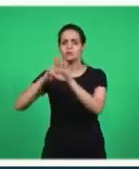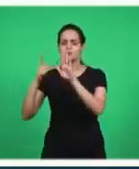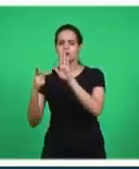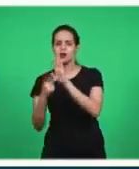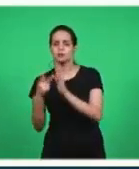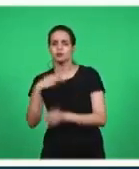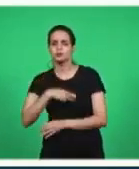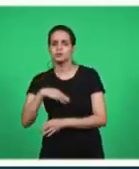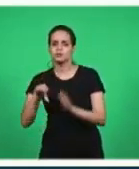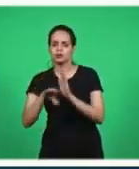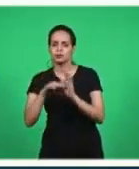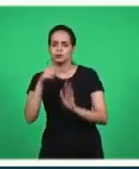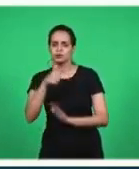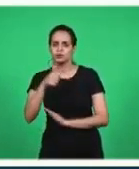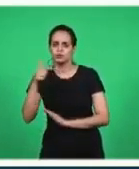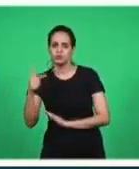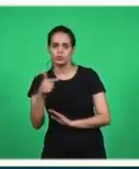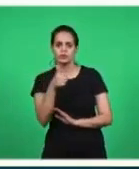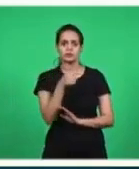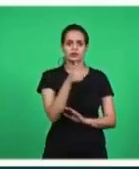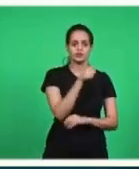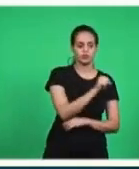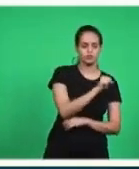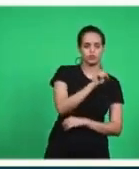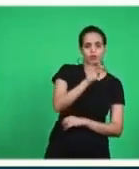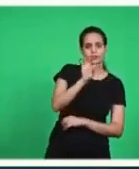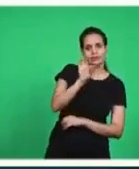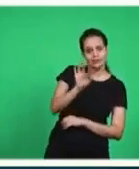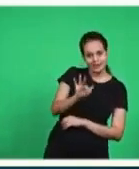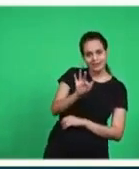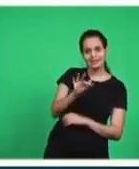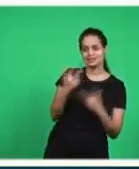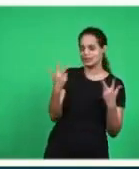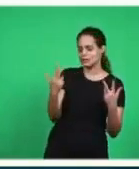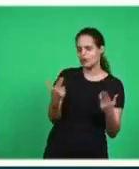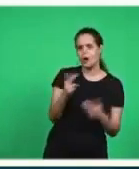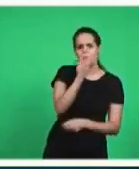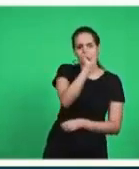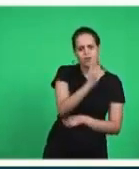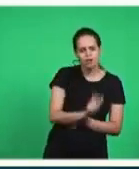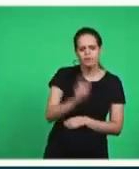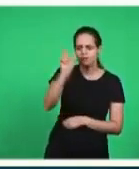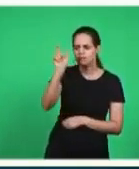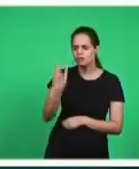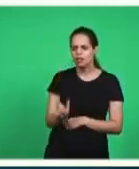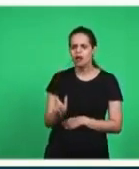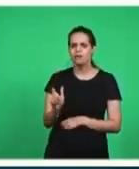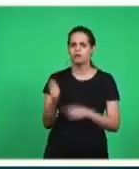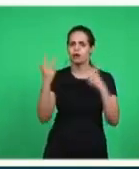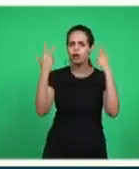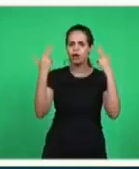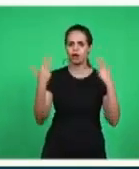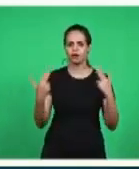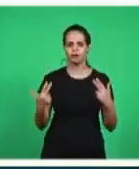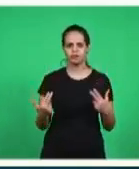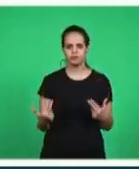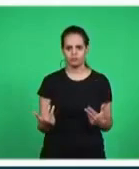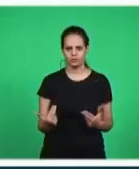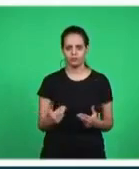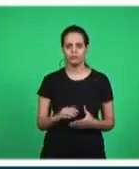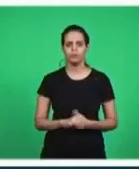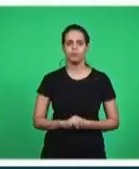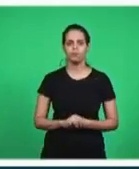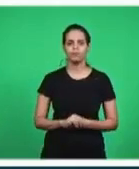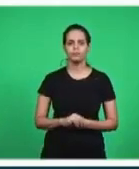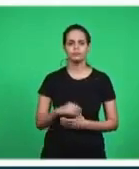of Matthew chapter 22. So they're going to start working on the first verses of chapter 1 of Zephaniah with the chapter 22